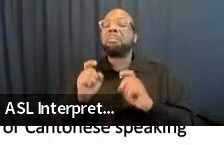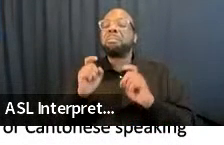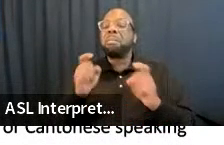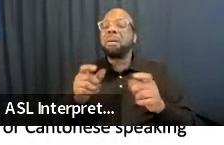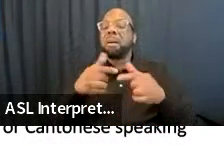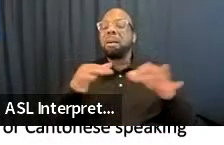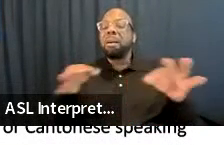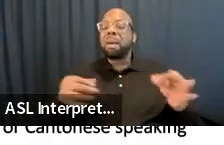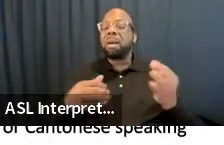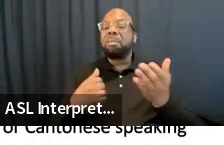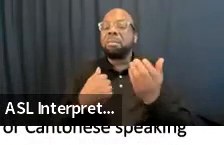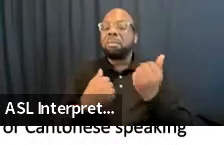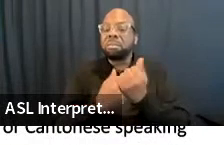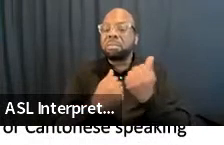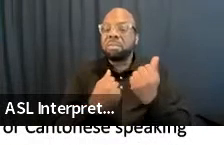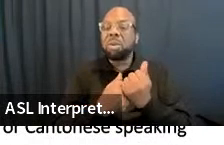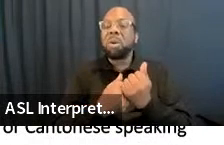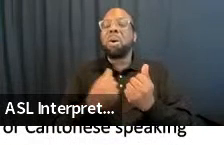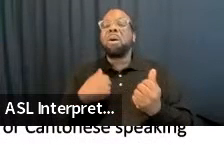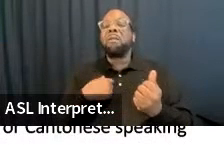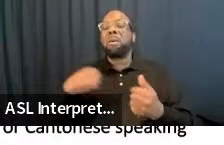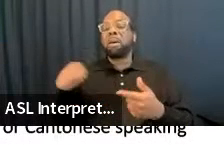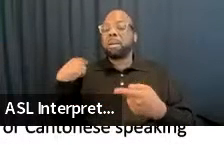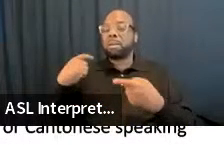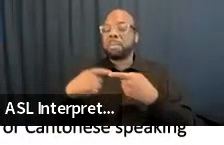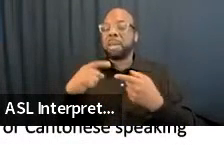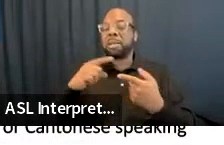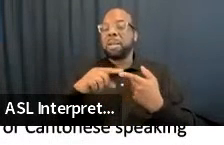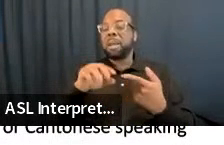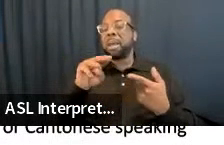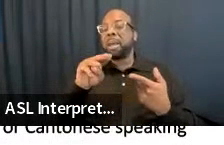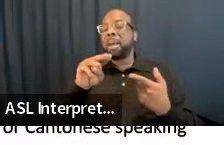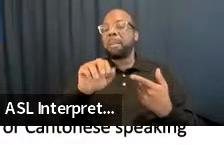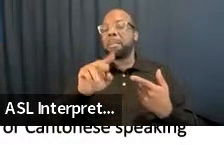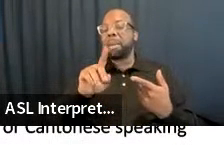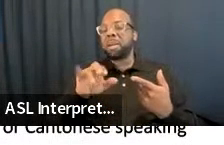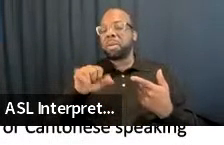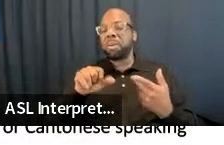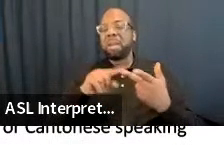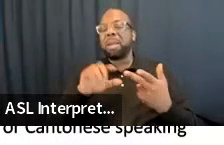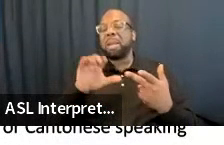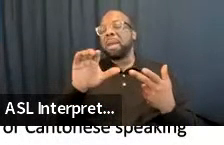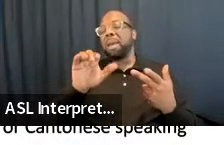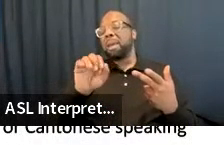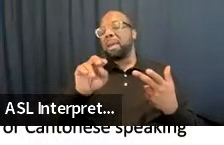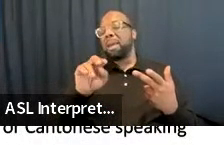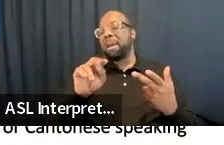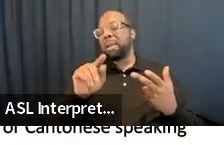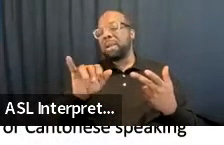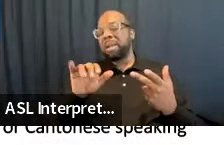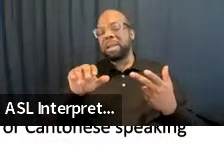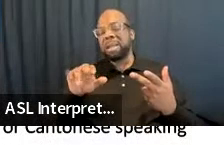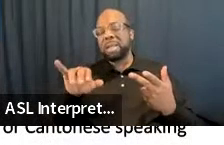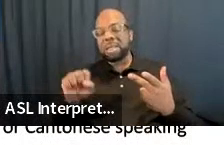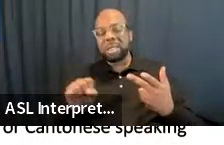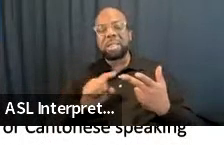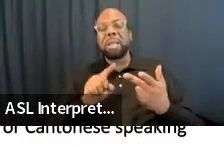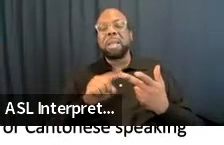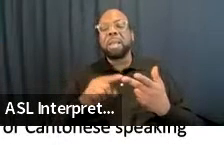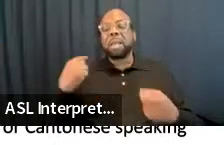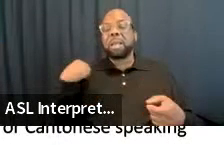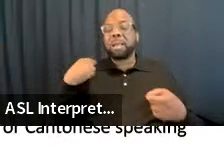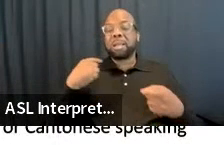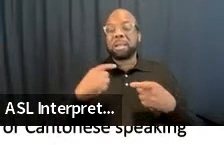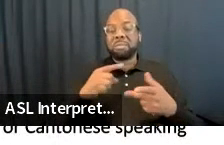and Cantonese speakers as needed. Spanish and Mandarin or Cantonese speaking participants